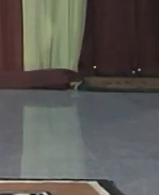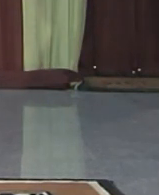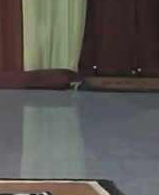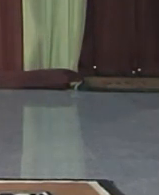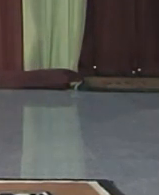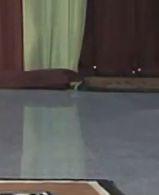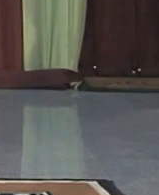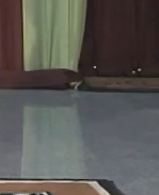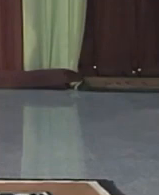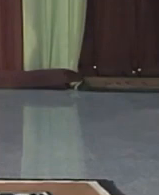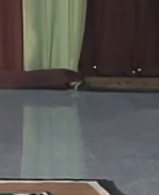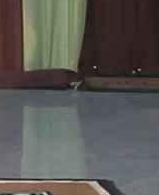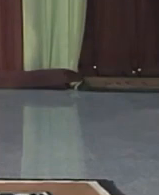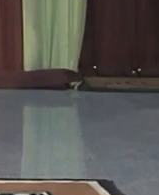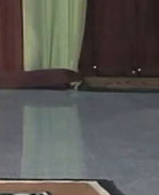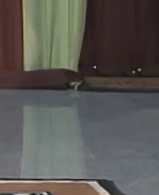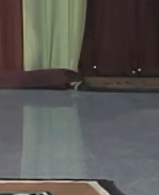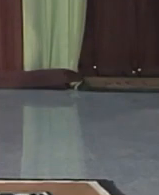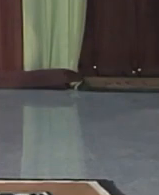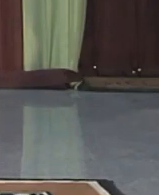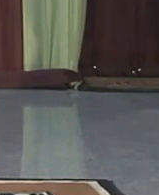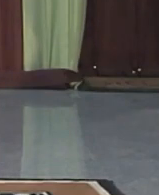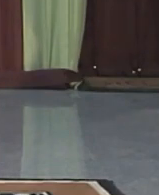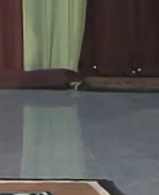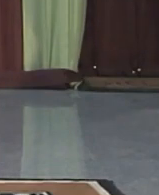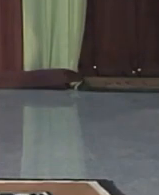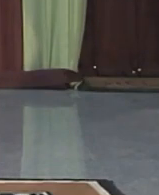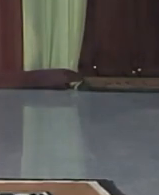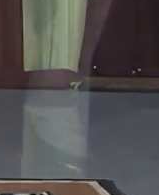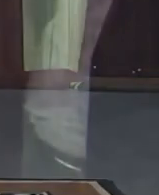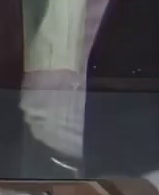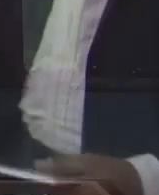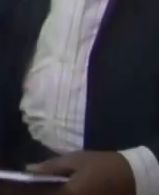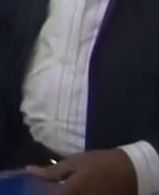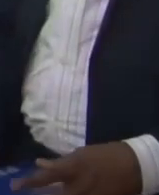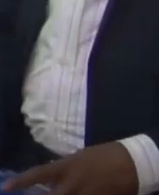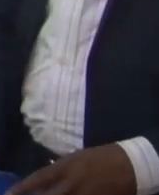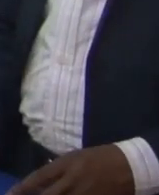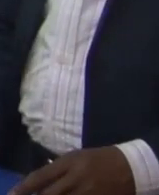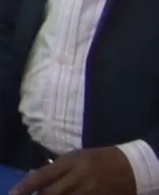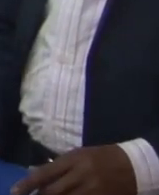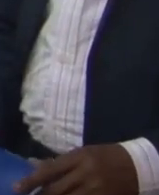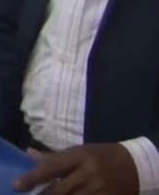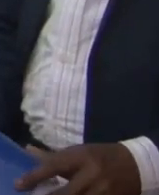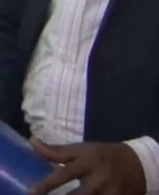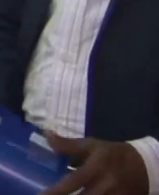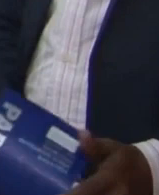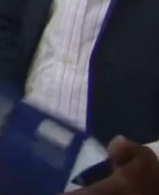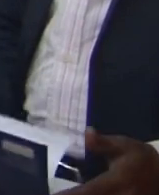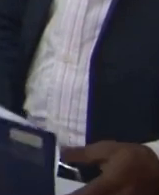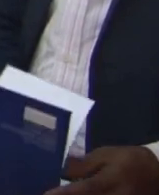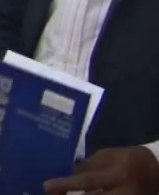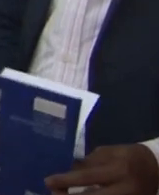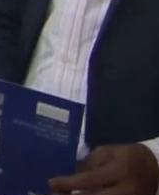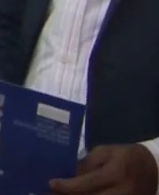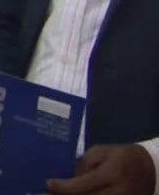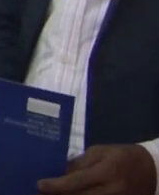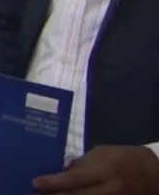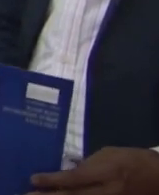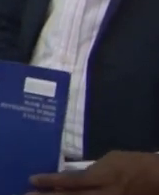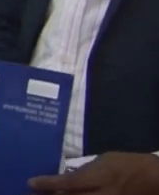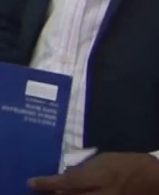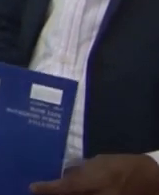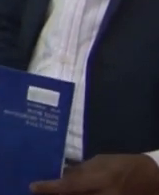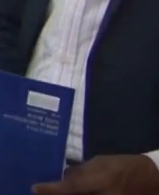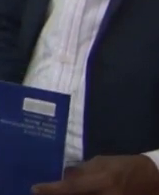tonight you open the pages of the scriptures to every heart in Jesus' name. We're asking, Lord, that you turn every